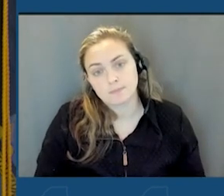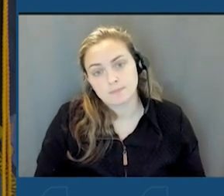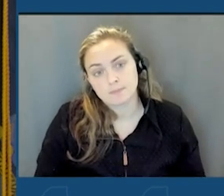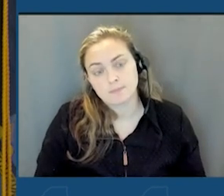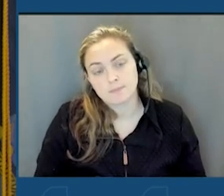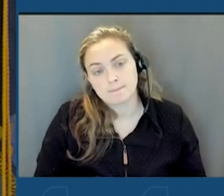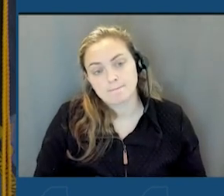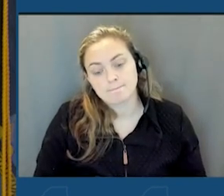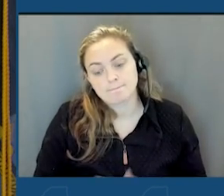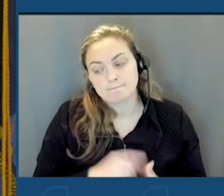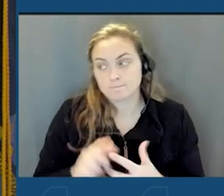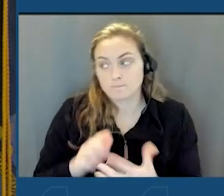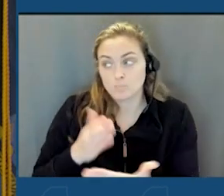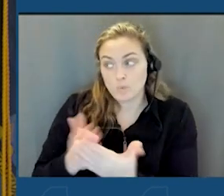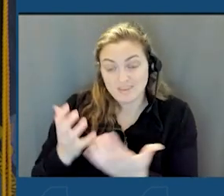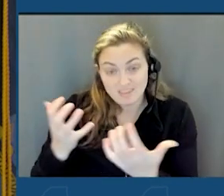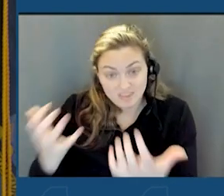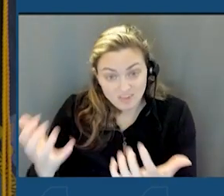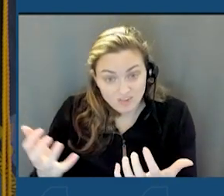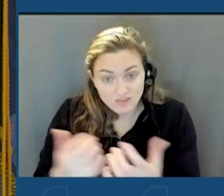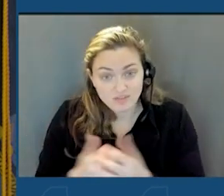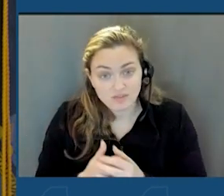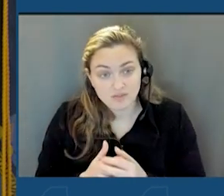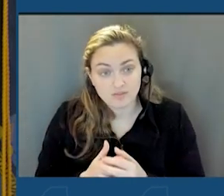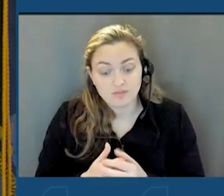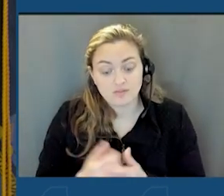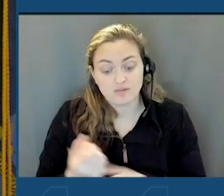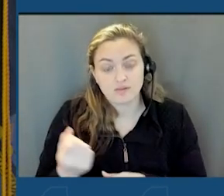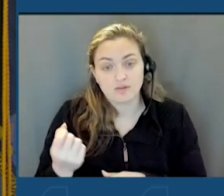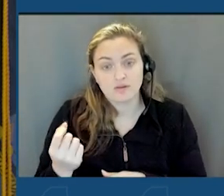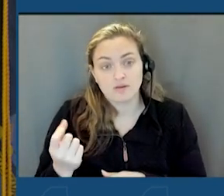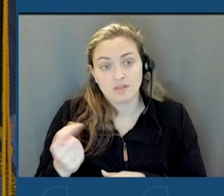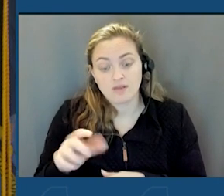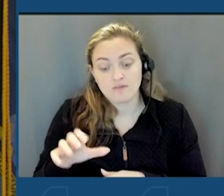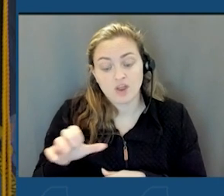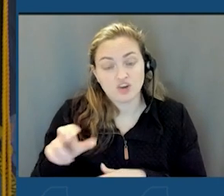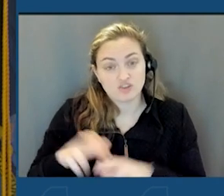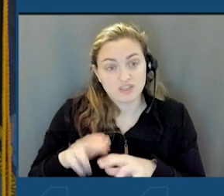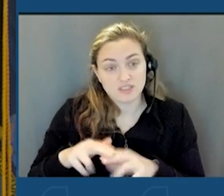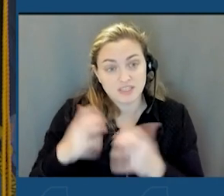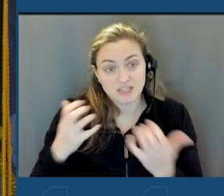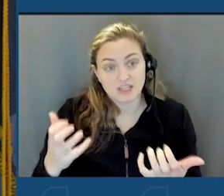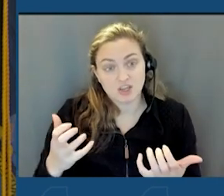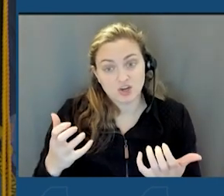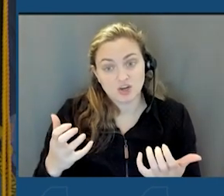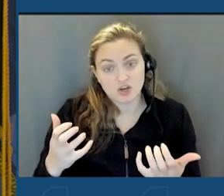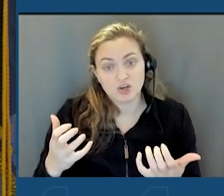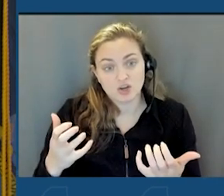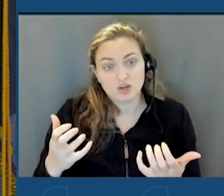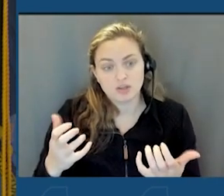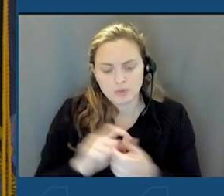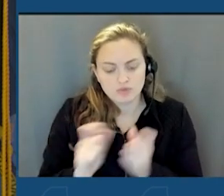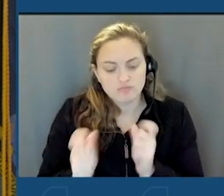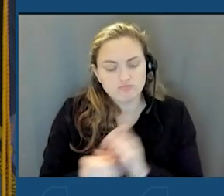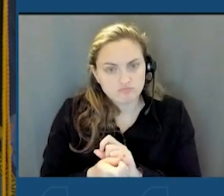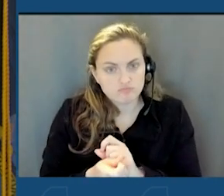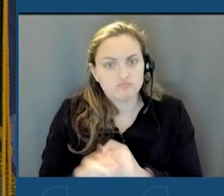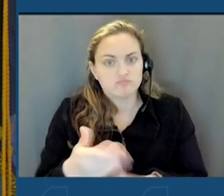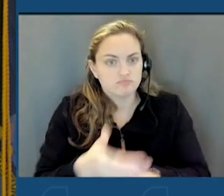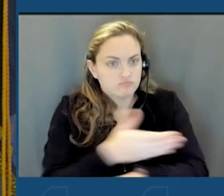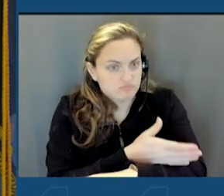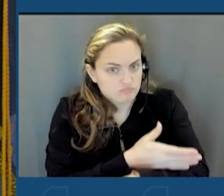When you get to the theater, we have an 1,100-seat theater. For those that have been in it, it's been restored. The mayor